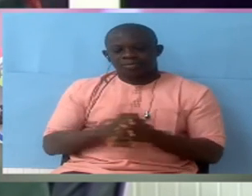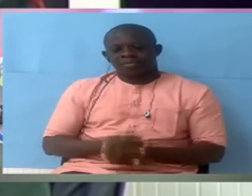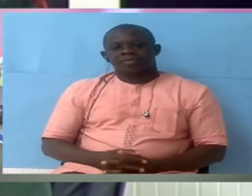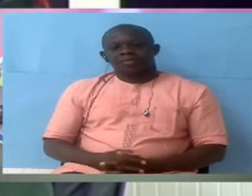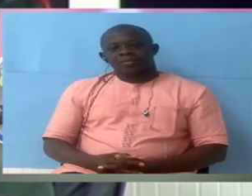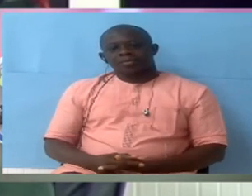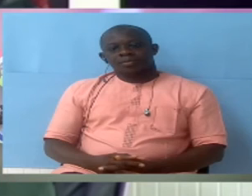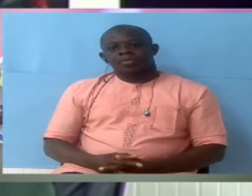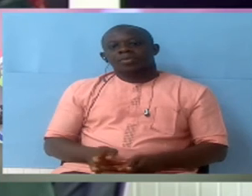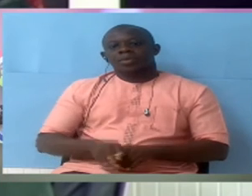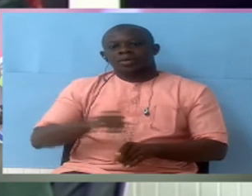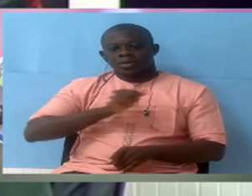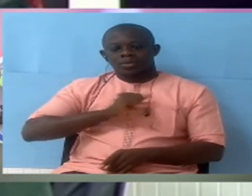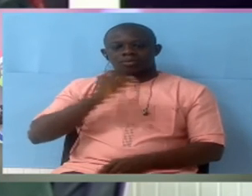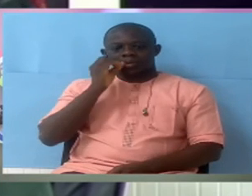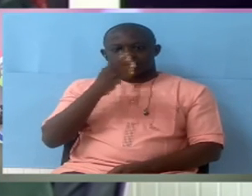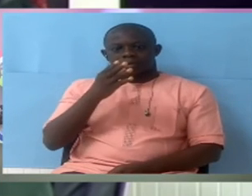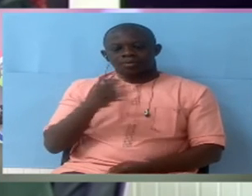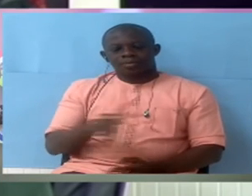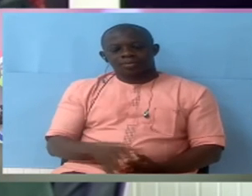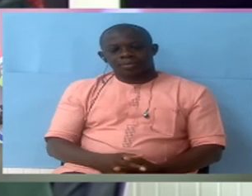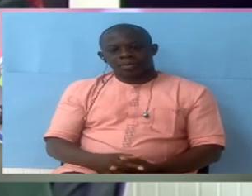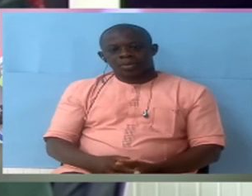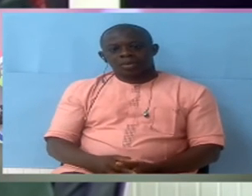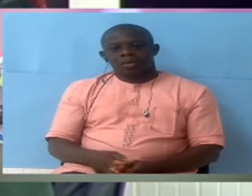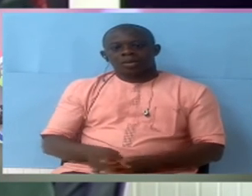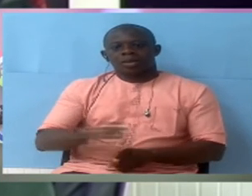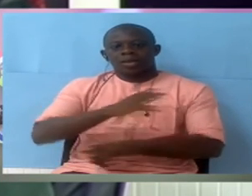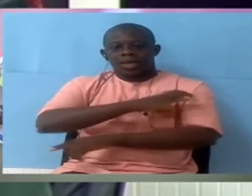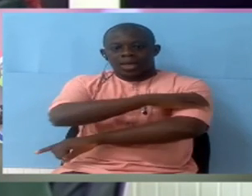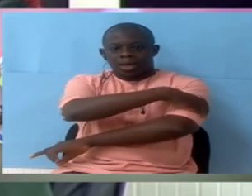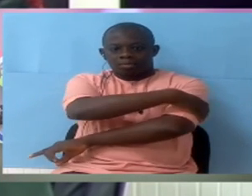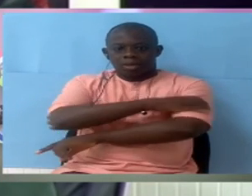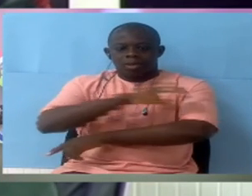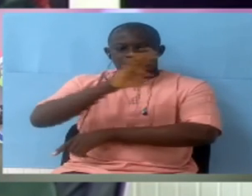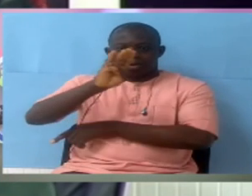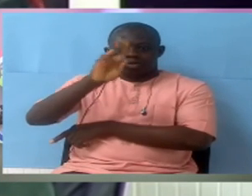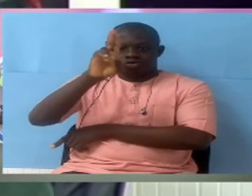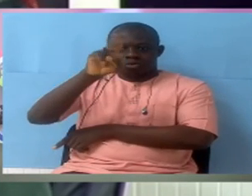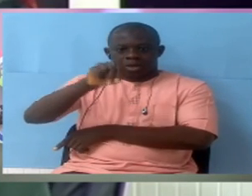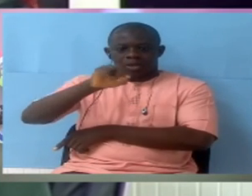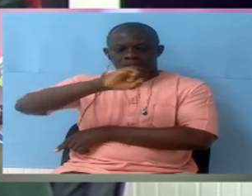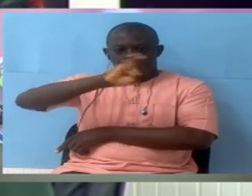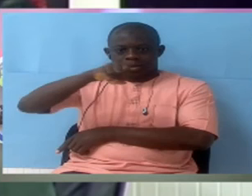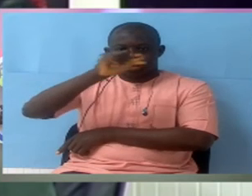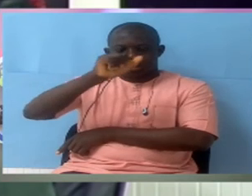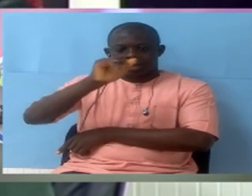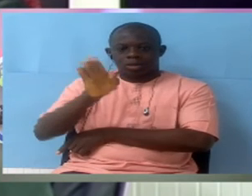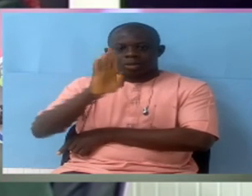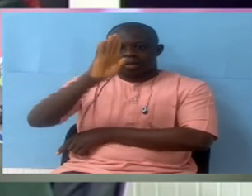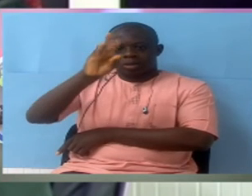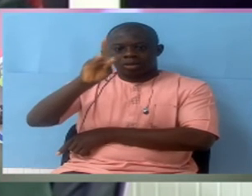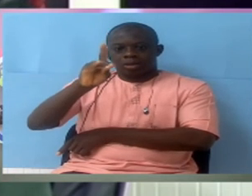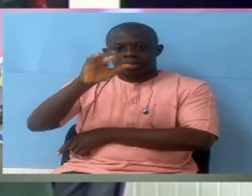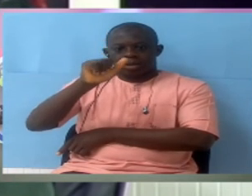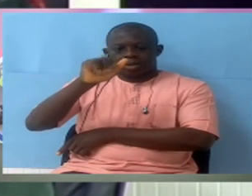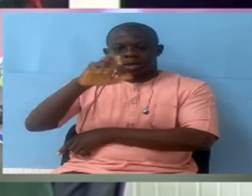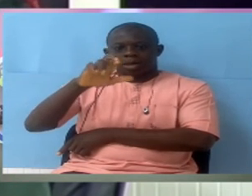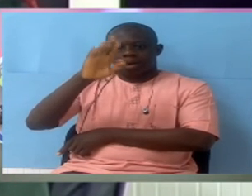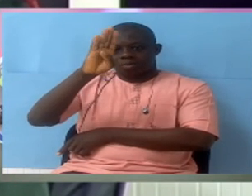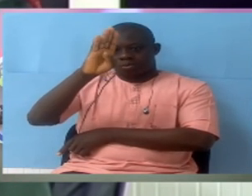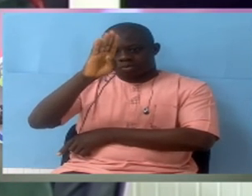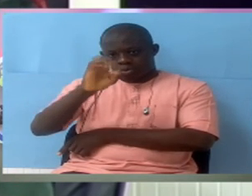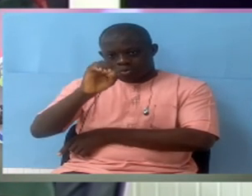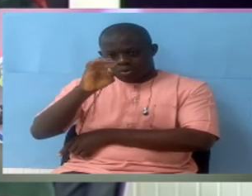bi. He said that Captain Bunja Dabo just called him. Munema Captain Bunja Dabo de legi lama o ci